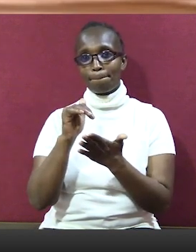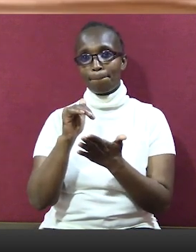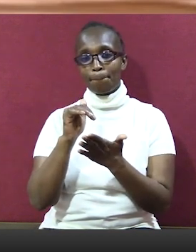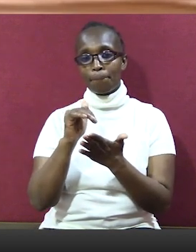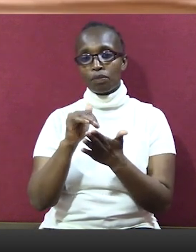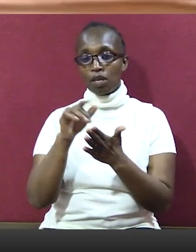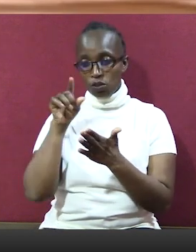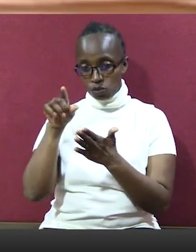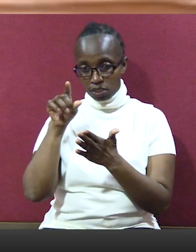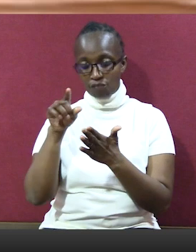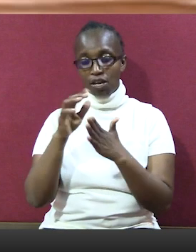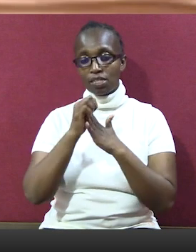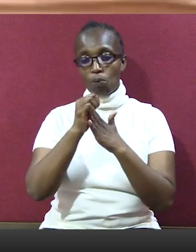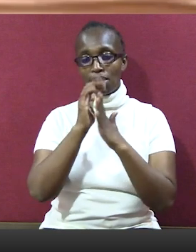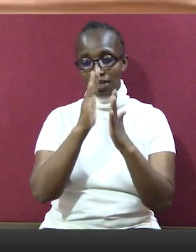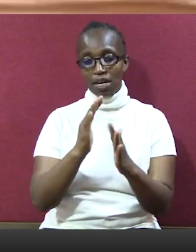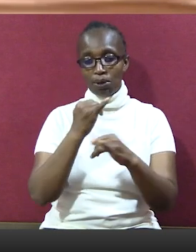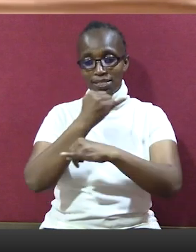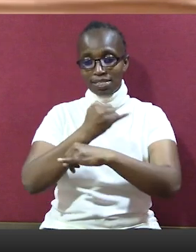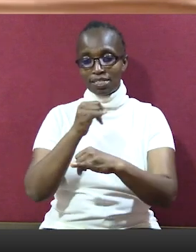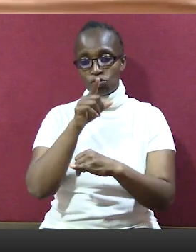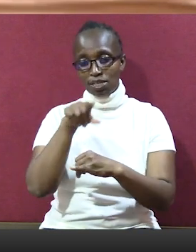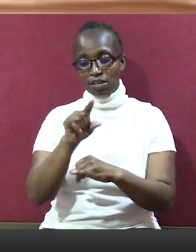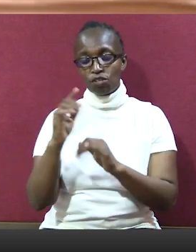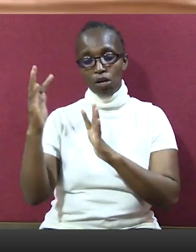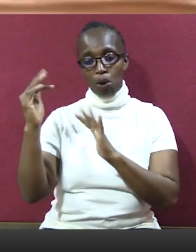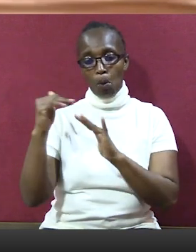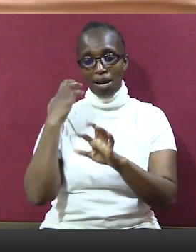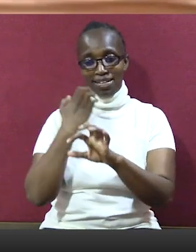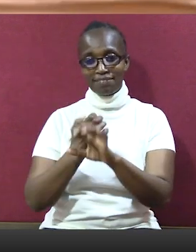You are our leader. You are our inspiration. You are our hope, and we respect.